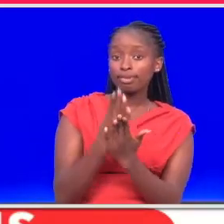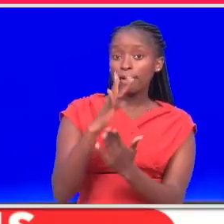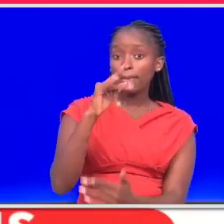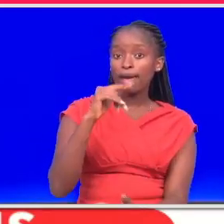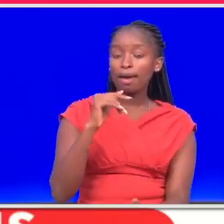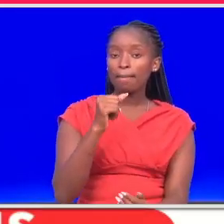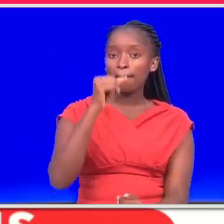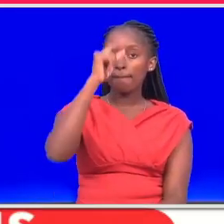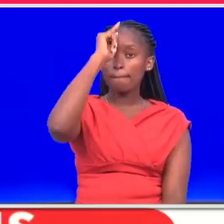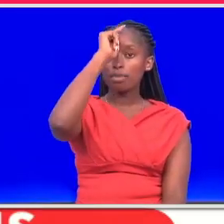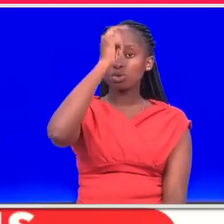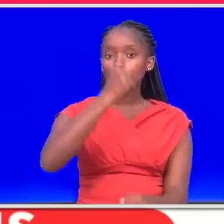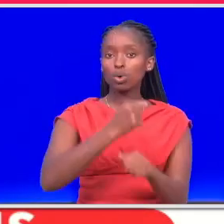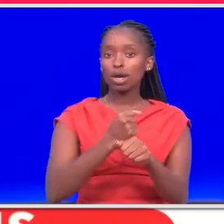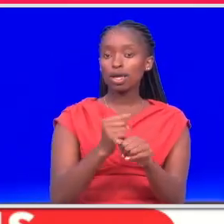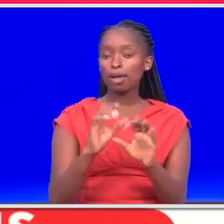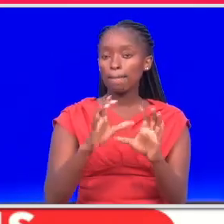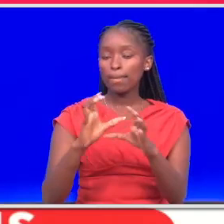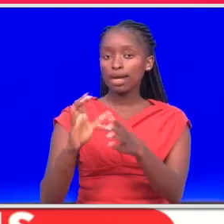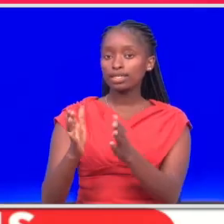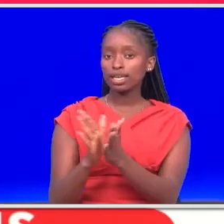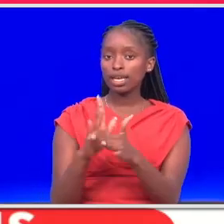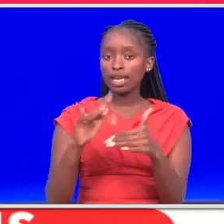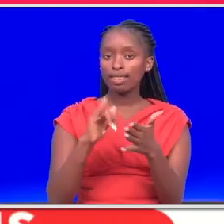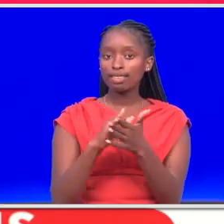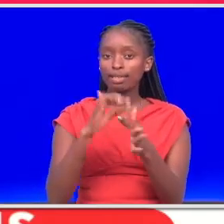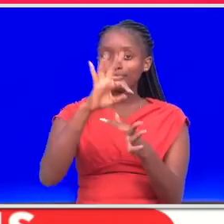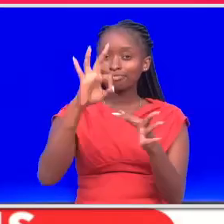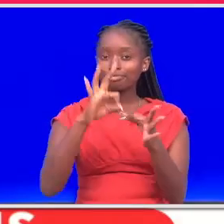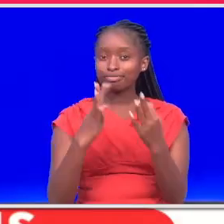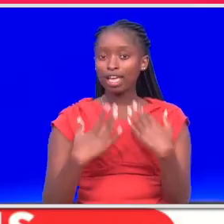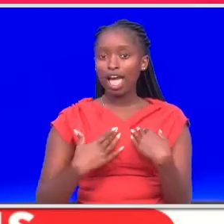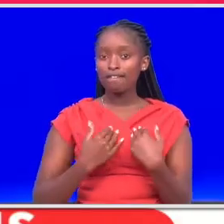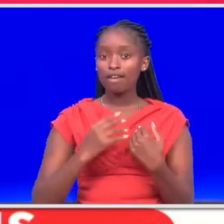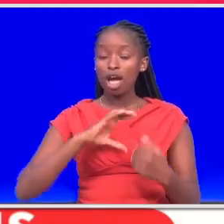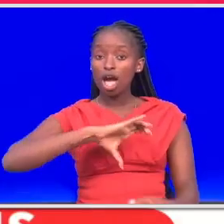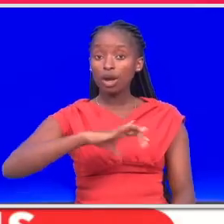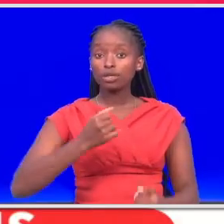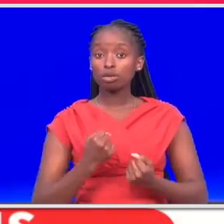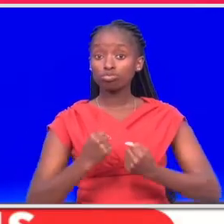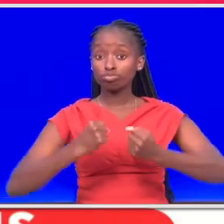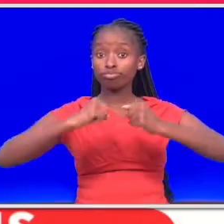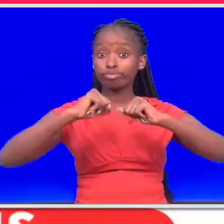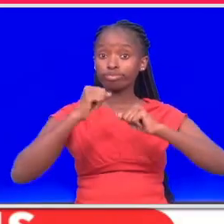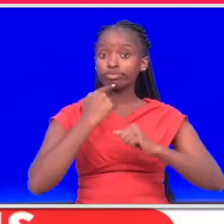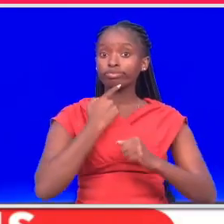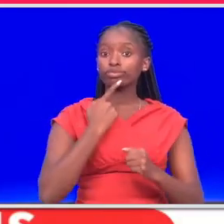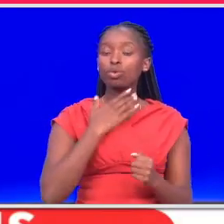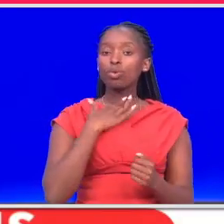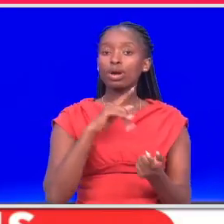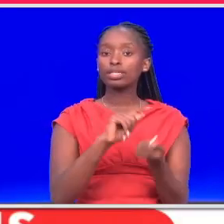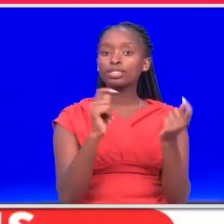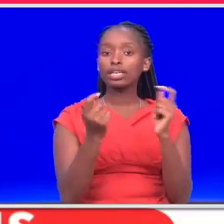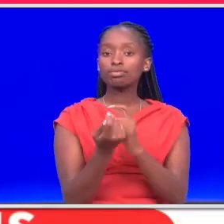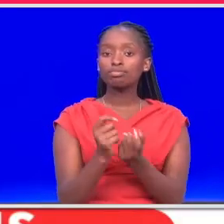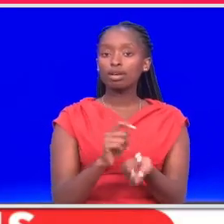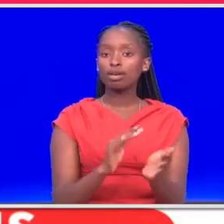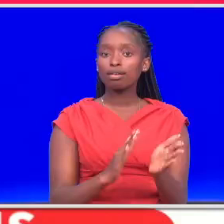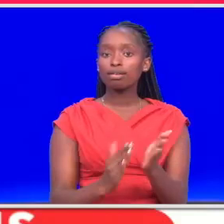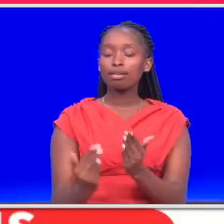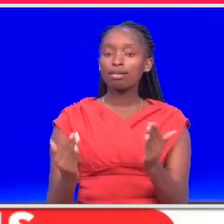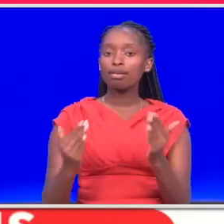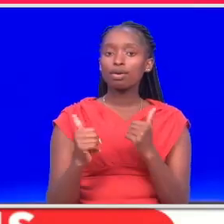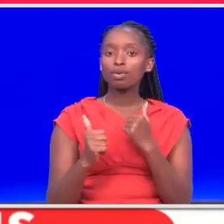on education reforms. In particular, the county bosses have opposed plans to transfer the management of early childhood